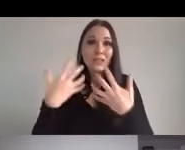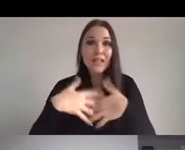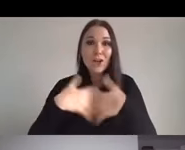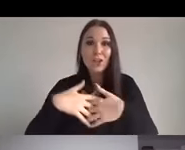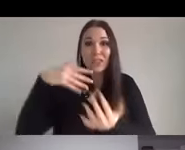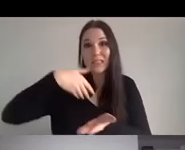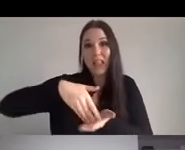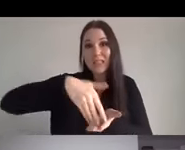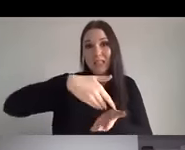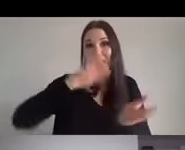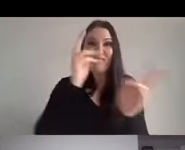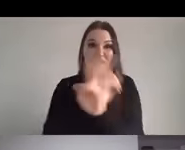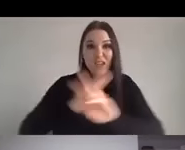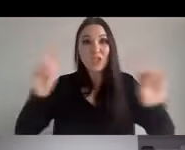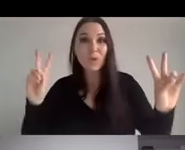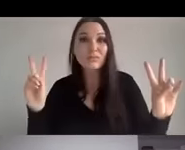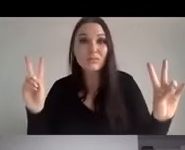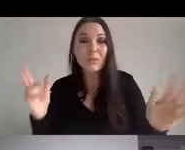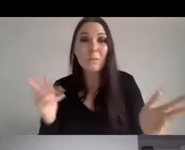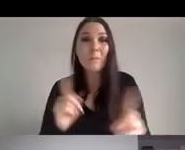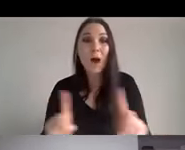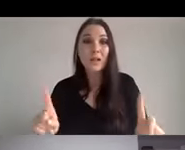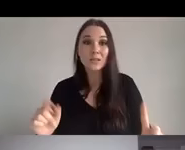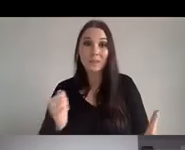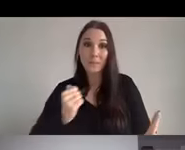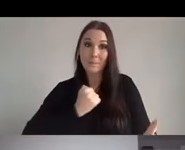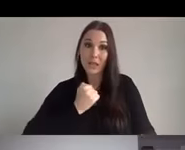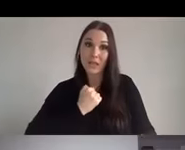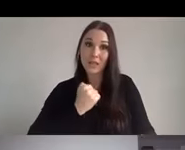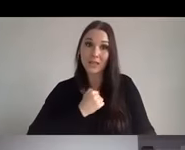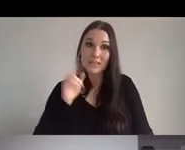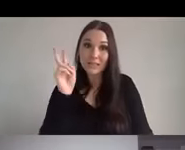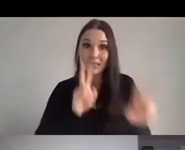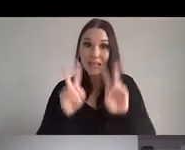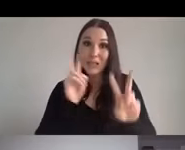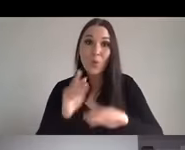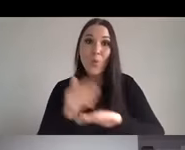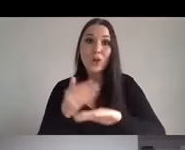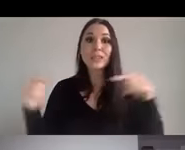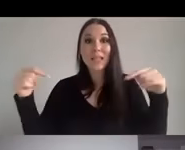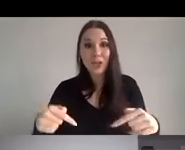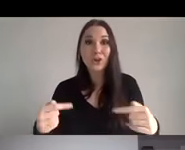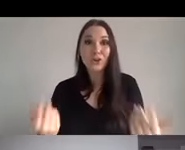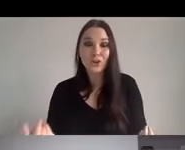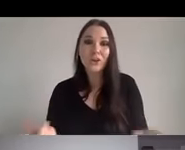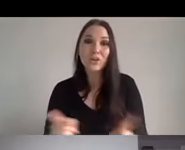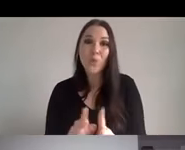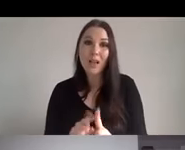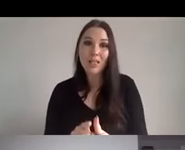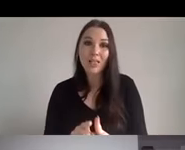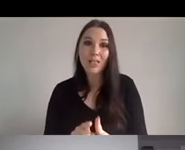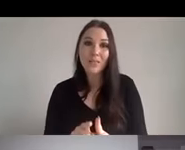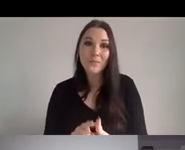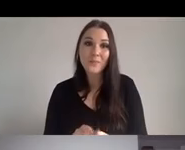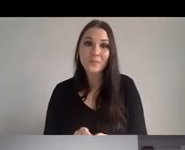a vision in a way, but I haven't seen that that works here. So I'll just stop